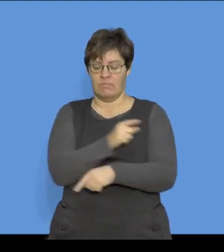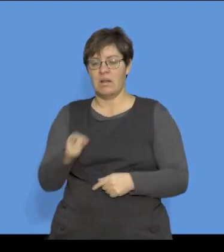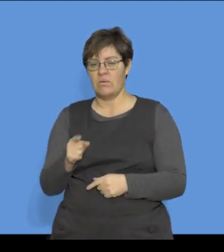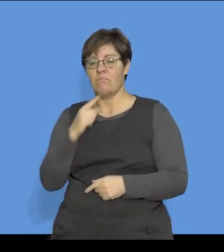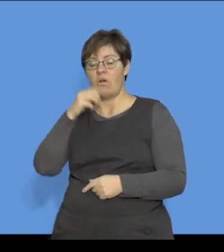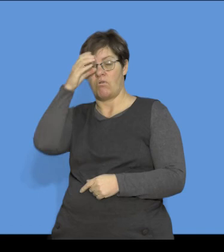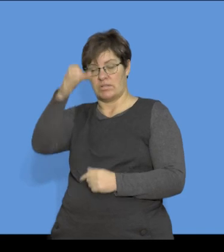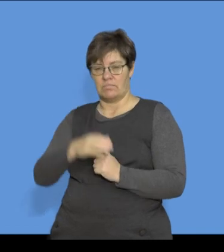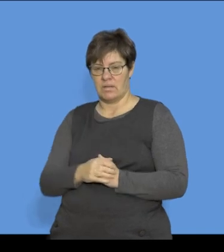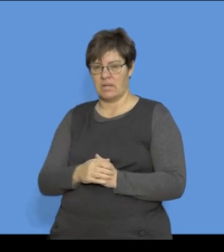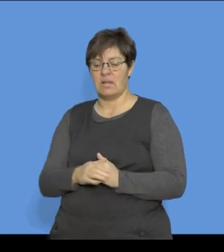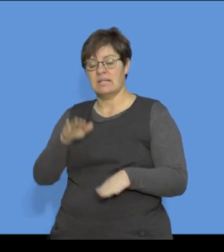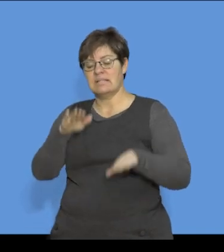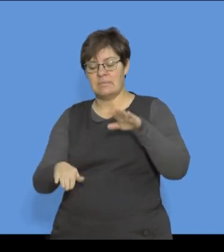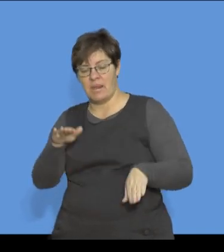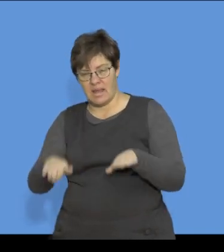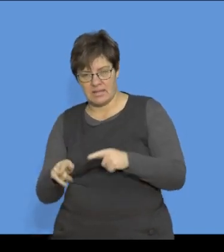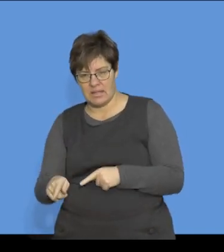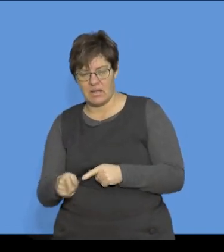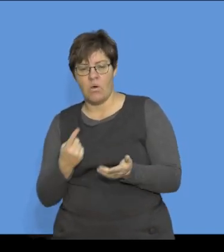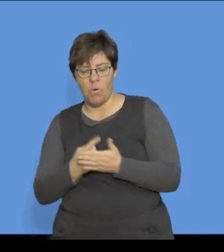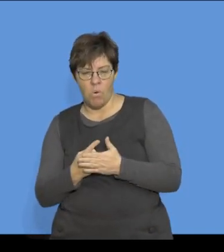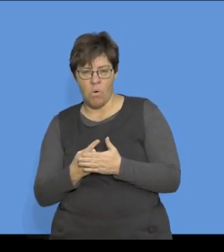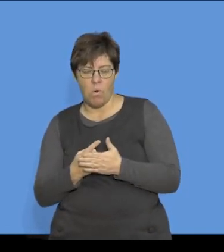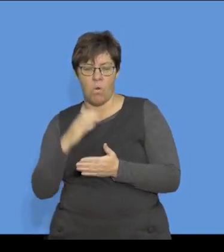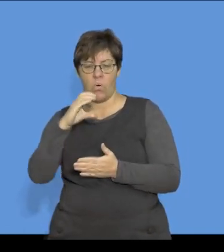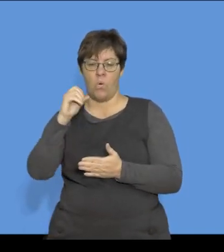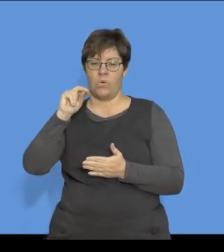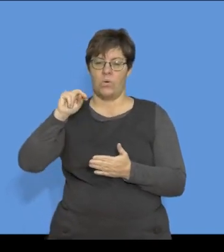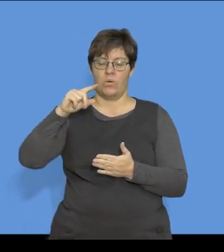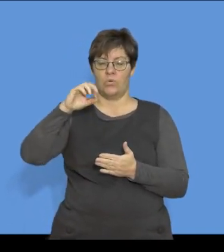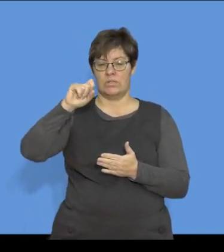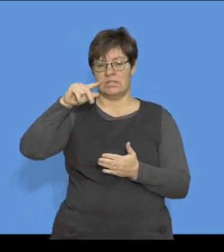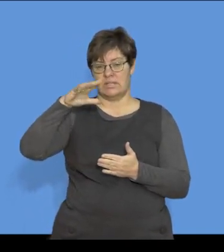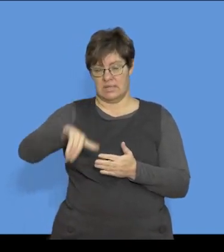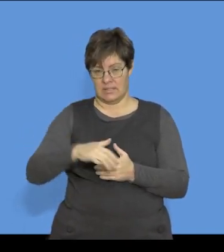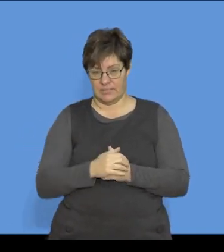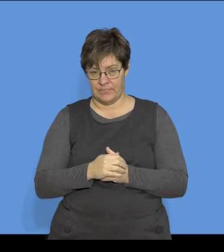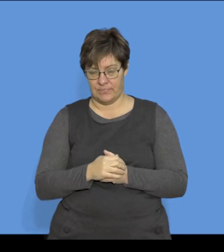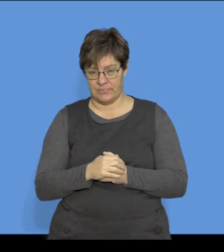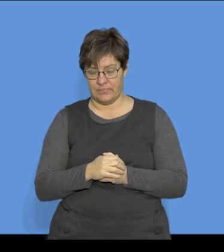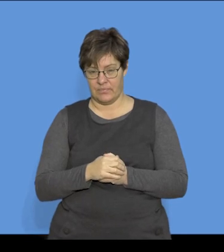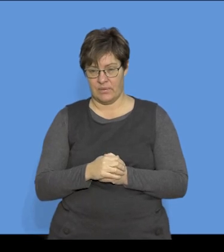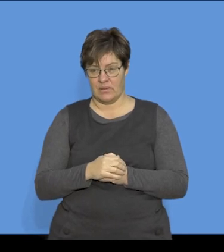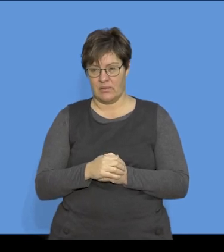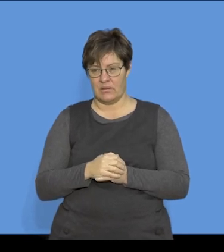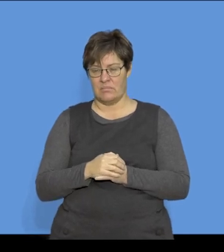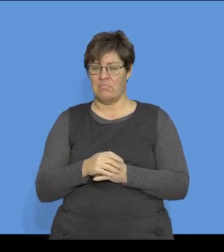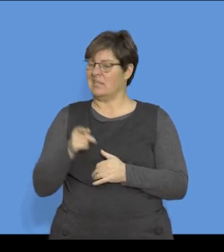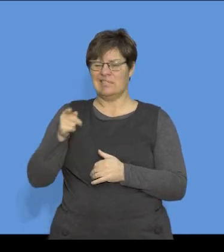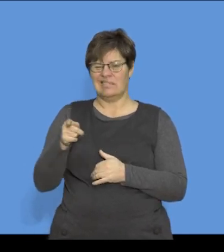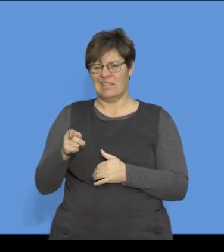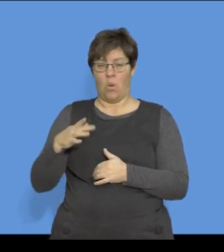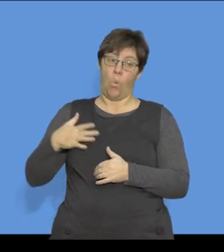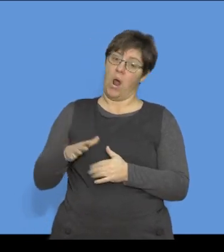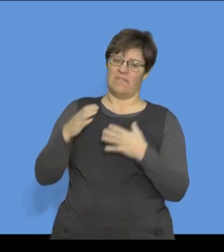of similarity or congruency that we're going to look at. However, that's not really what we want to focus on